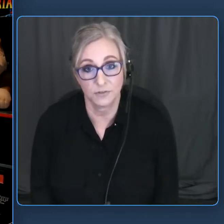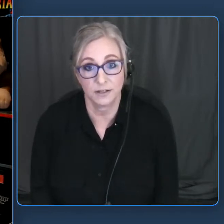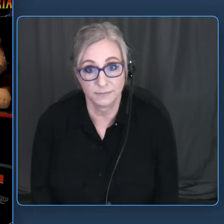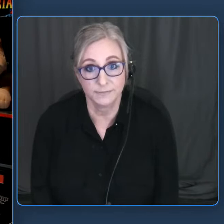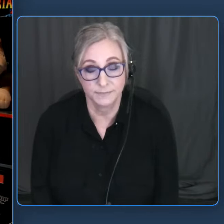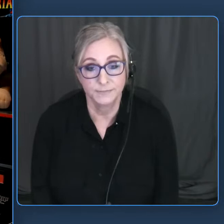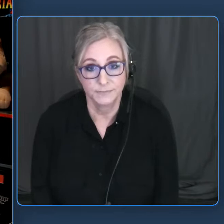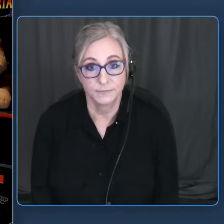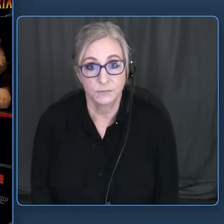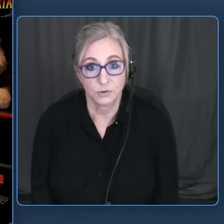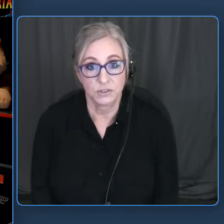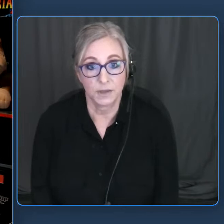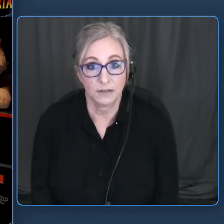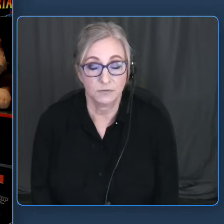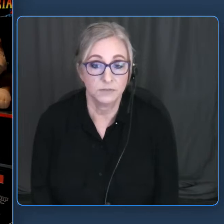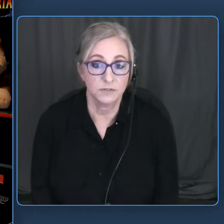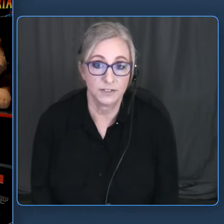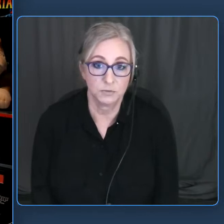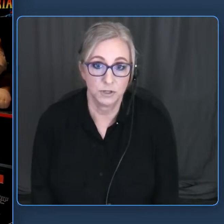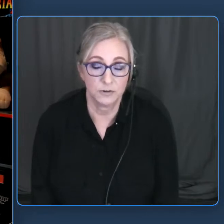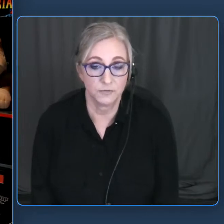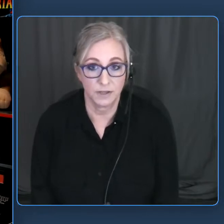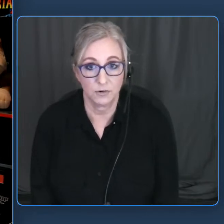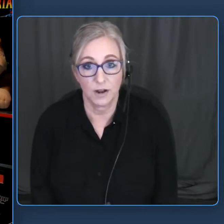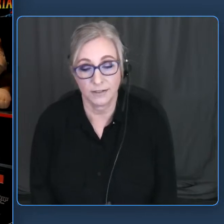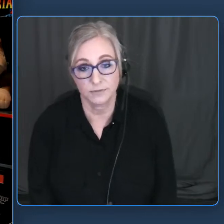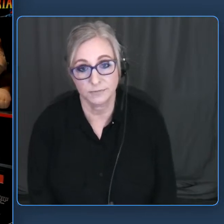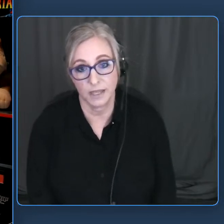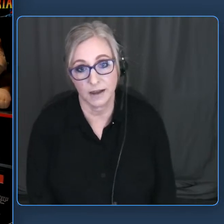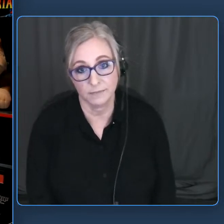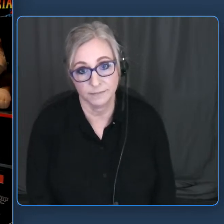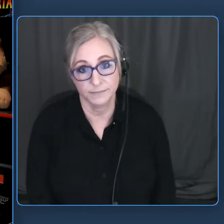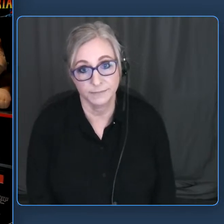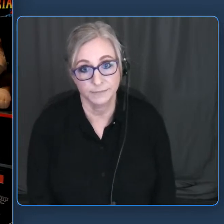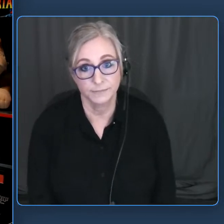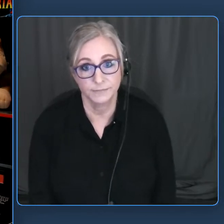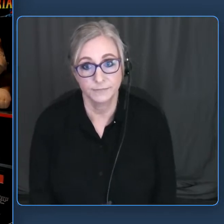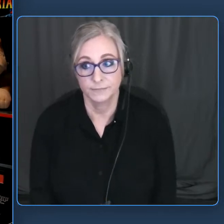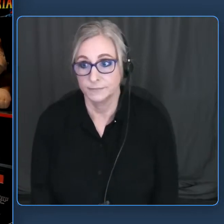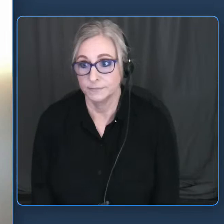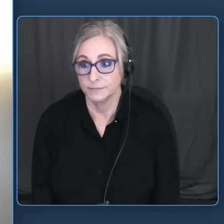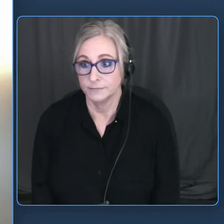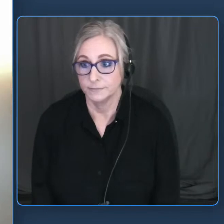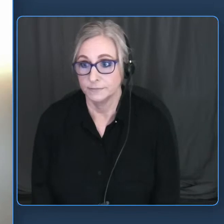do that kind of thing, or some kind of device you put on your eyes. Yeah.